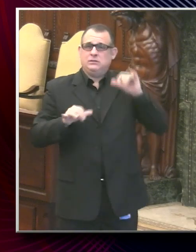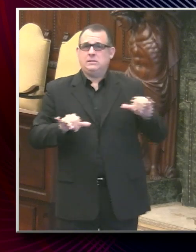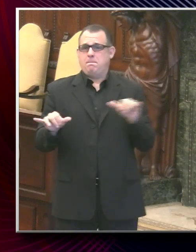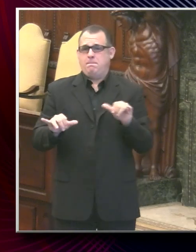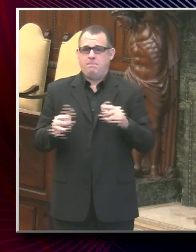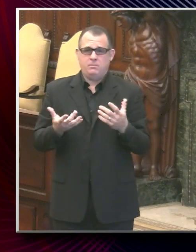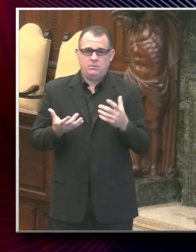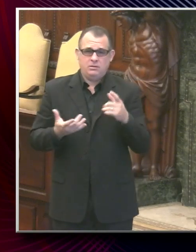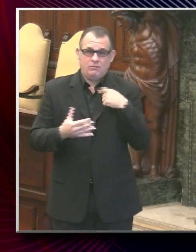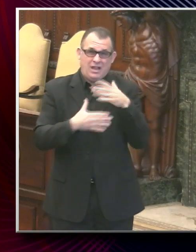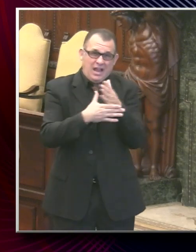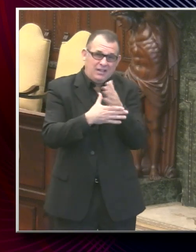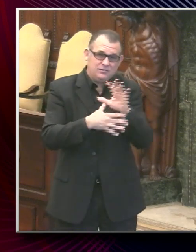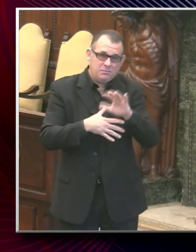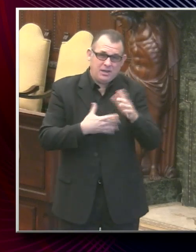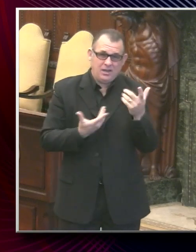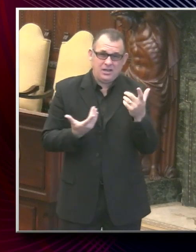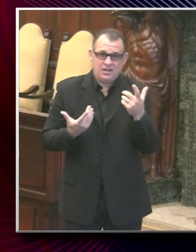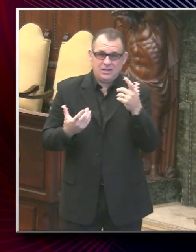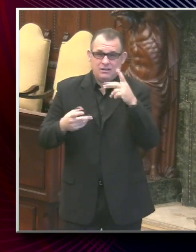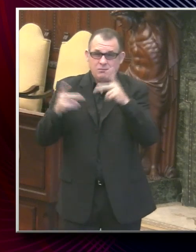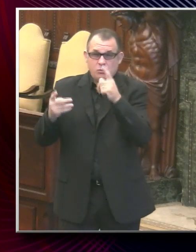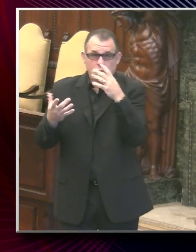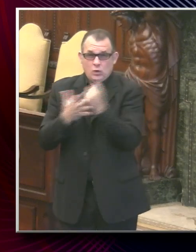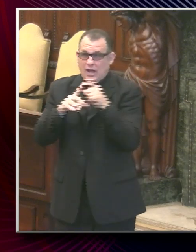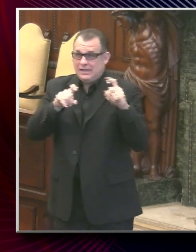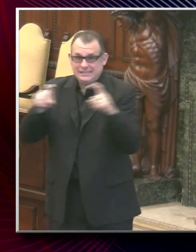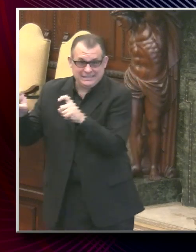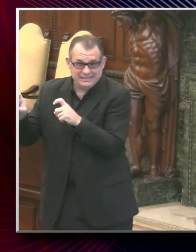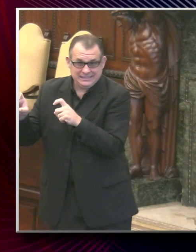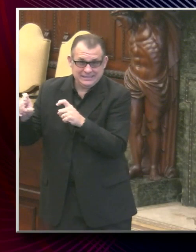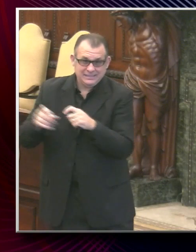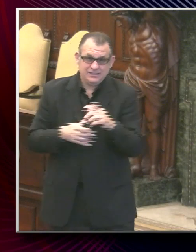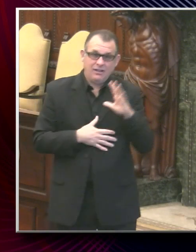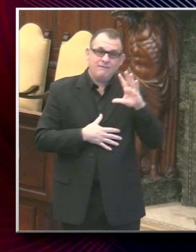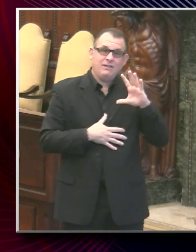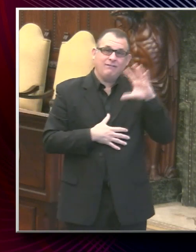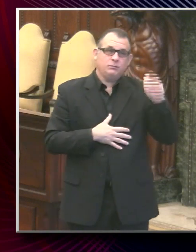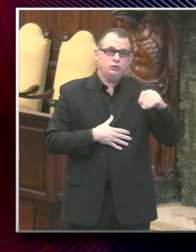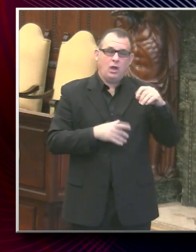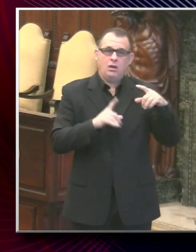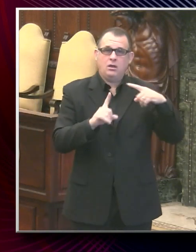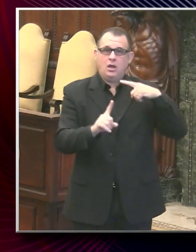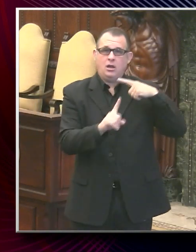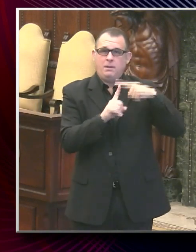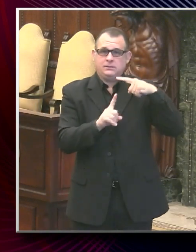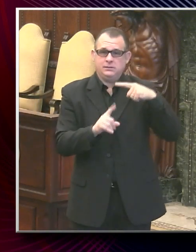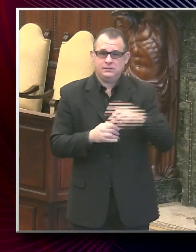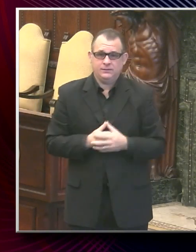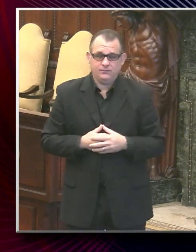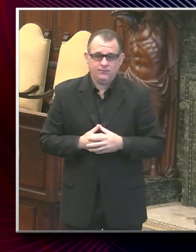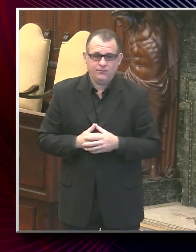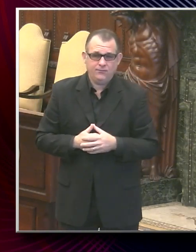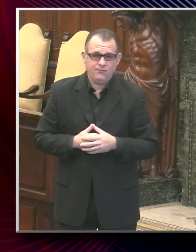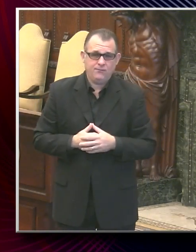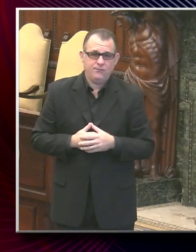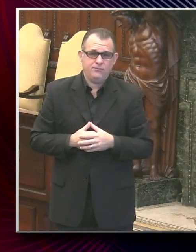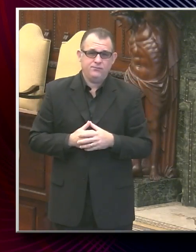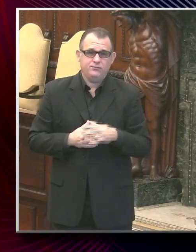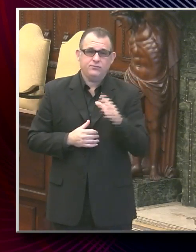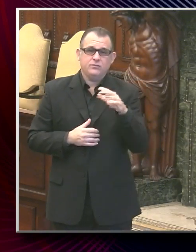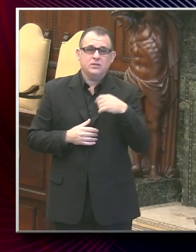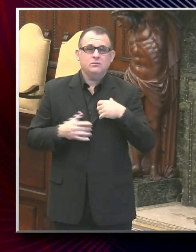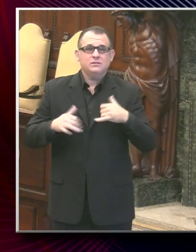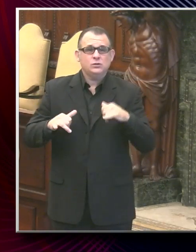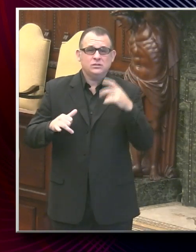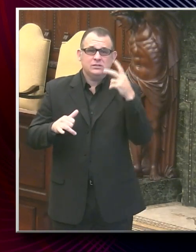about 5% of those people who were tested are positive, and that's also about where we were before. Among those new cases, we're still seeing a predominance